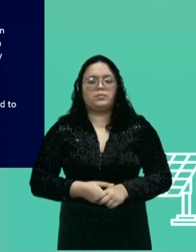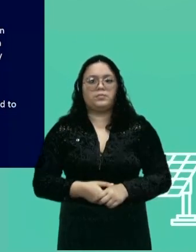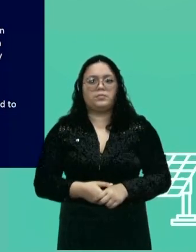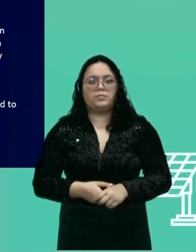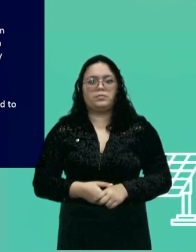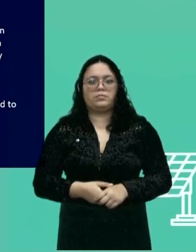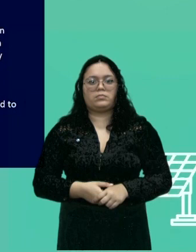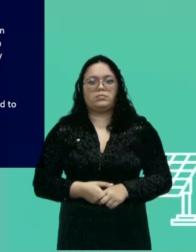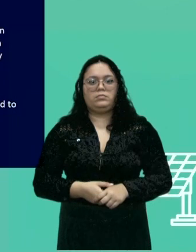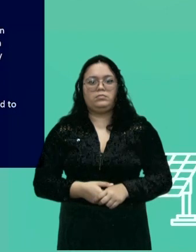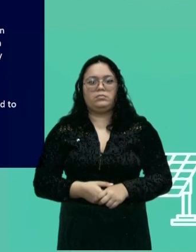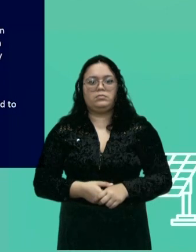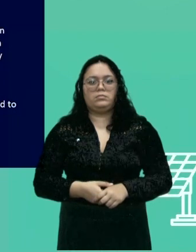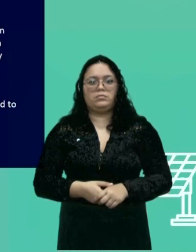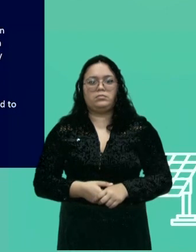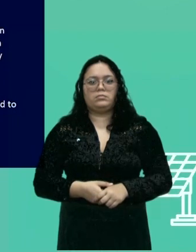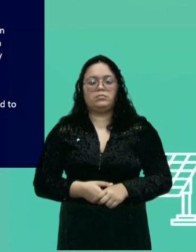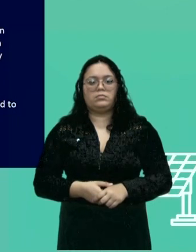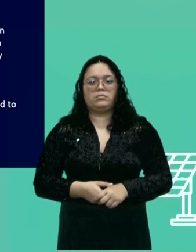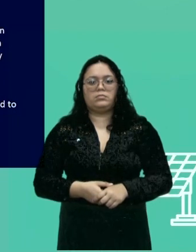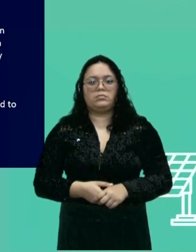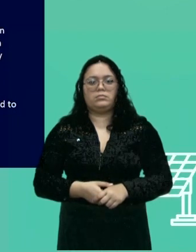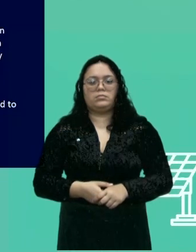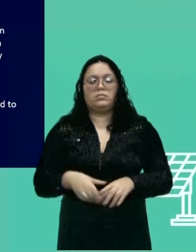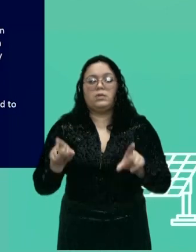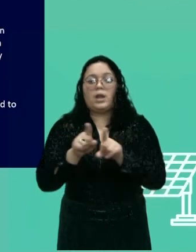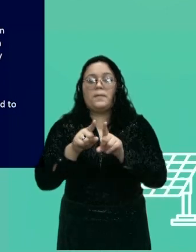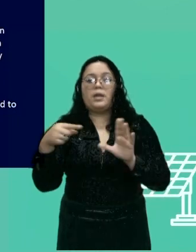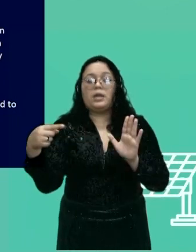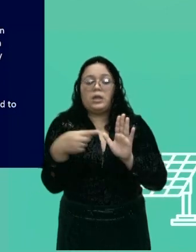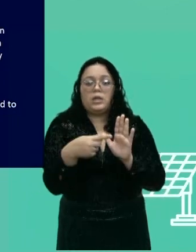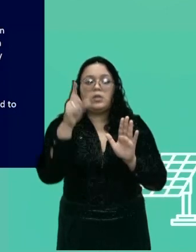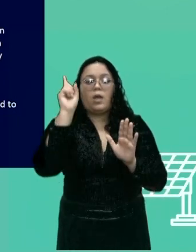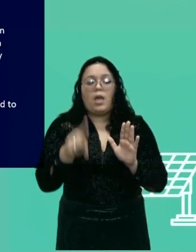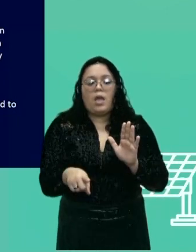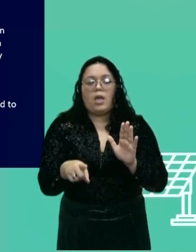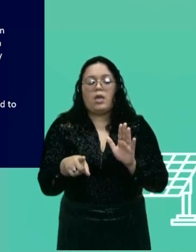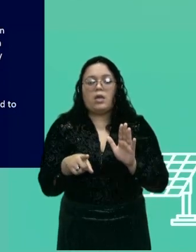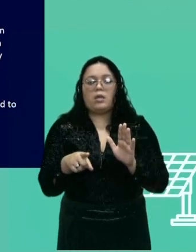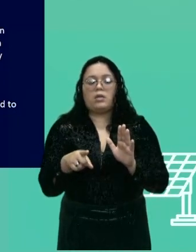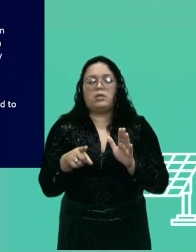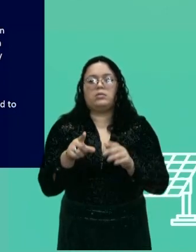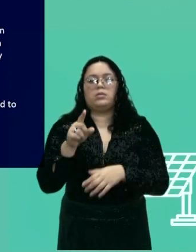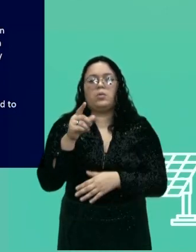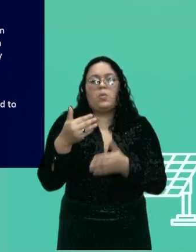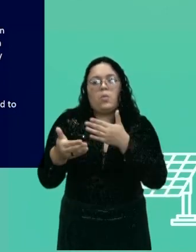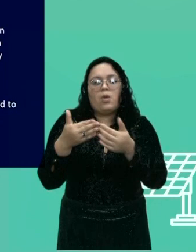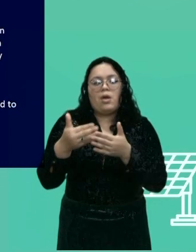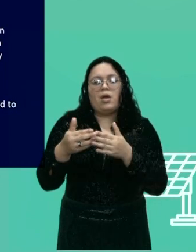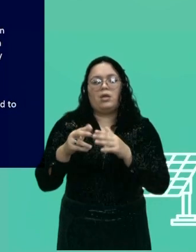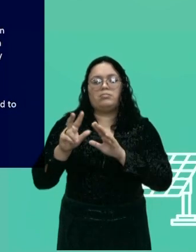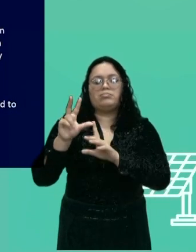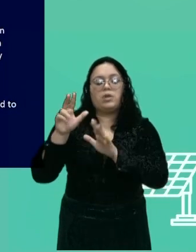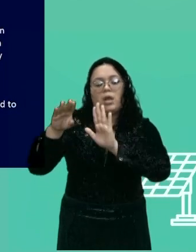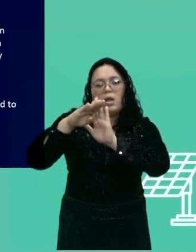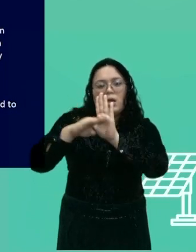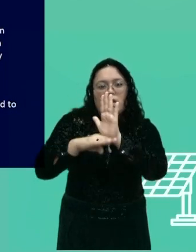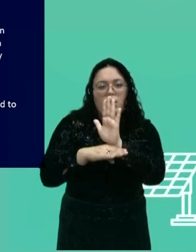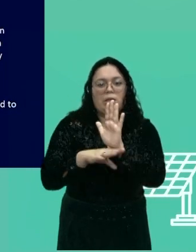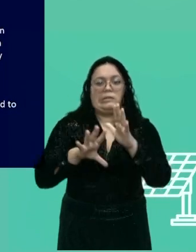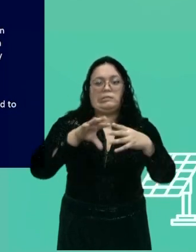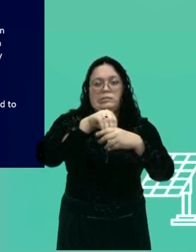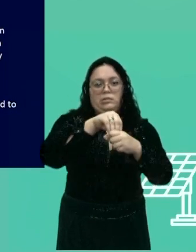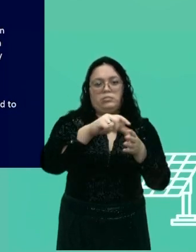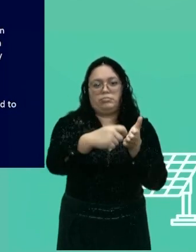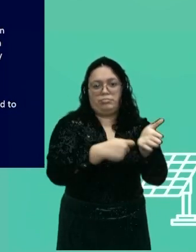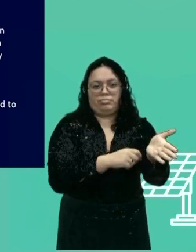MJ/LHV or less. And this is very much in line with the standard put in place by our EU neighbors. The greenhouse